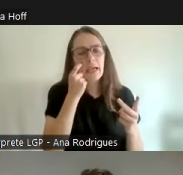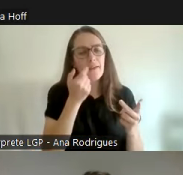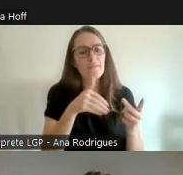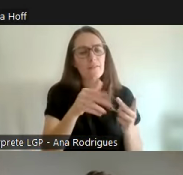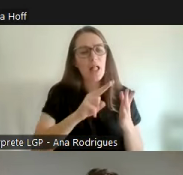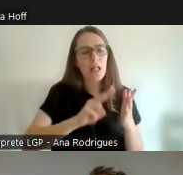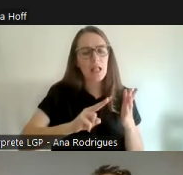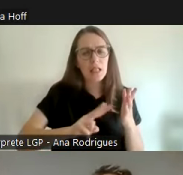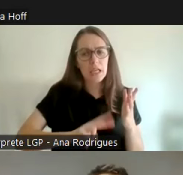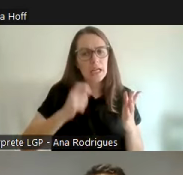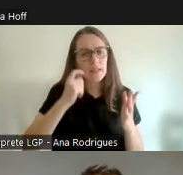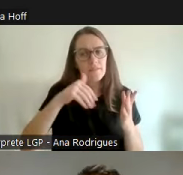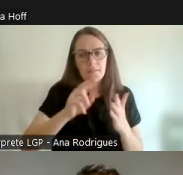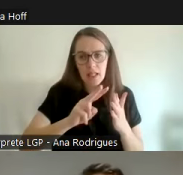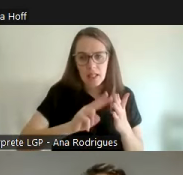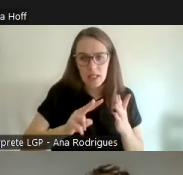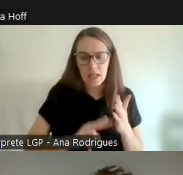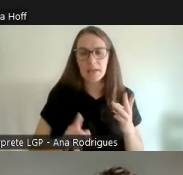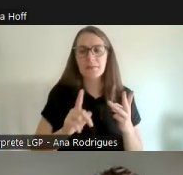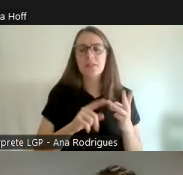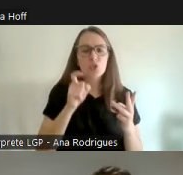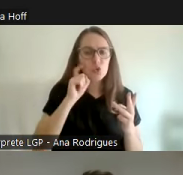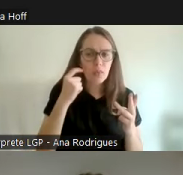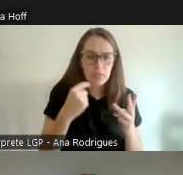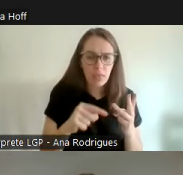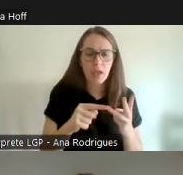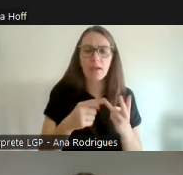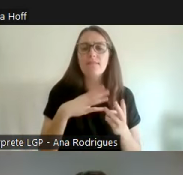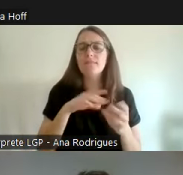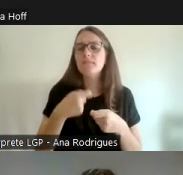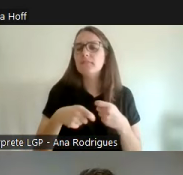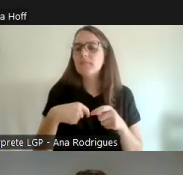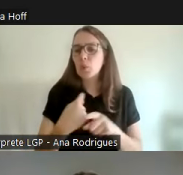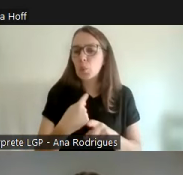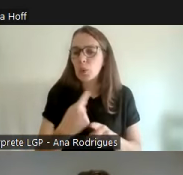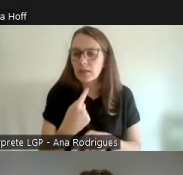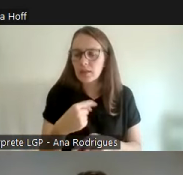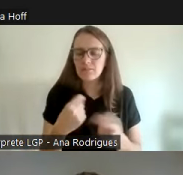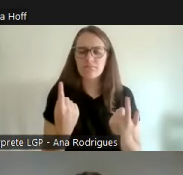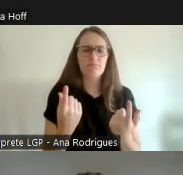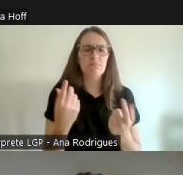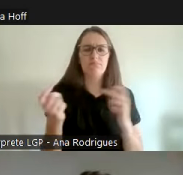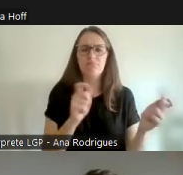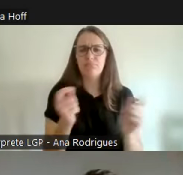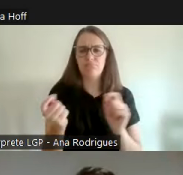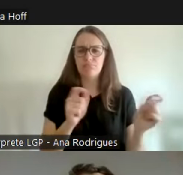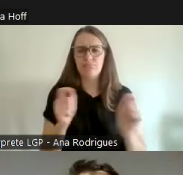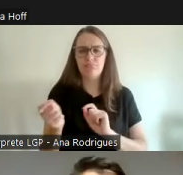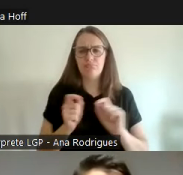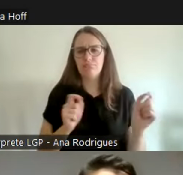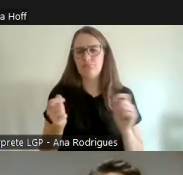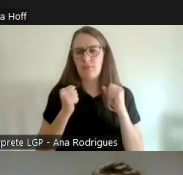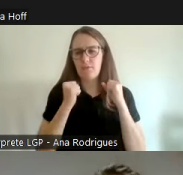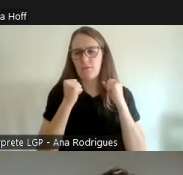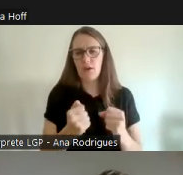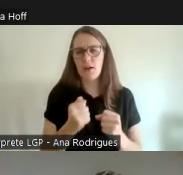reading what they are writing. Is it safe? Is it commercial? And we had a very intense and vivid discussion about